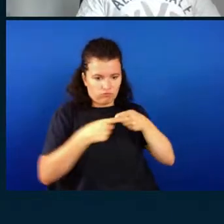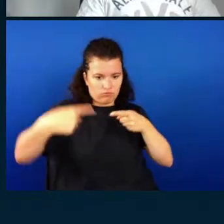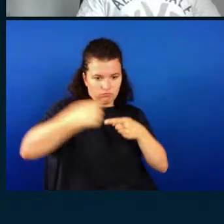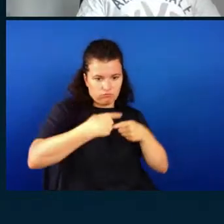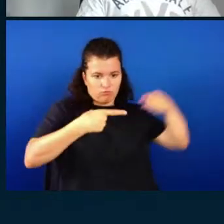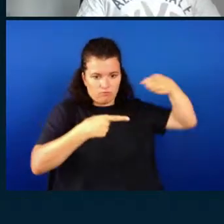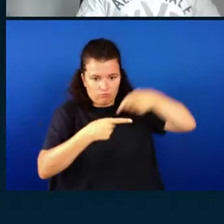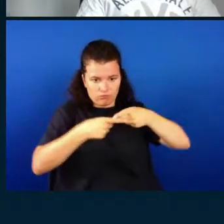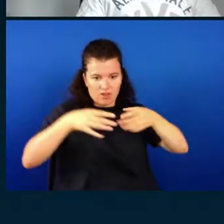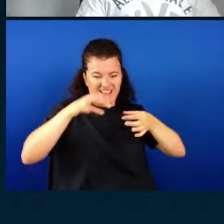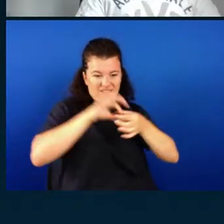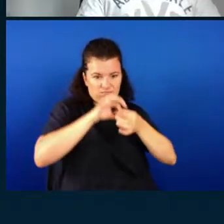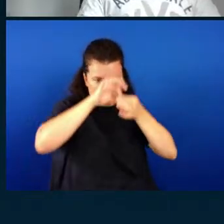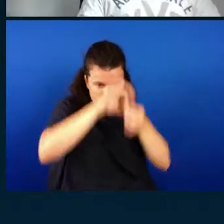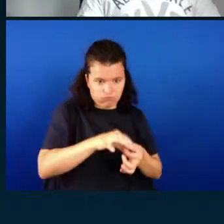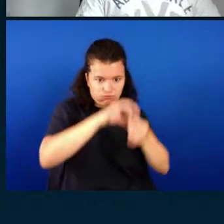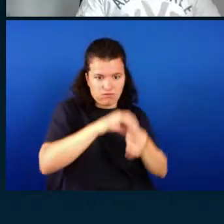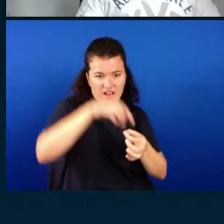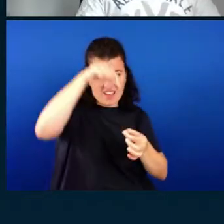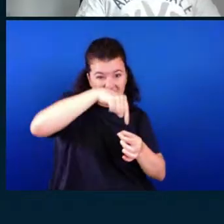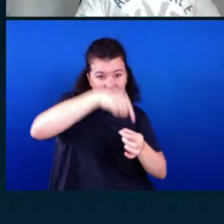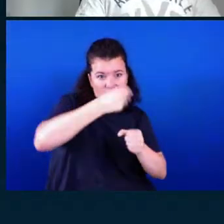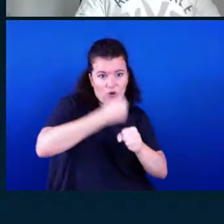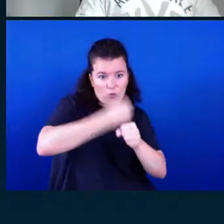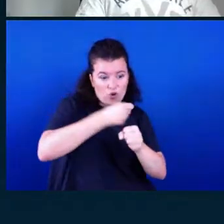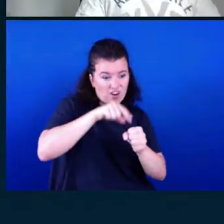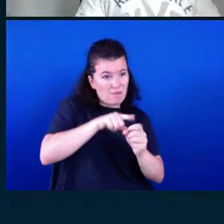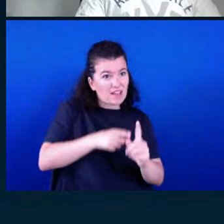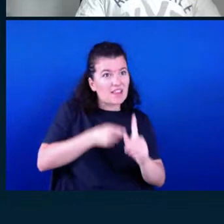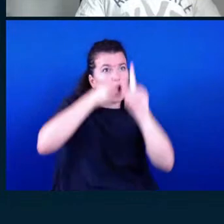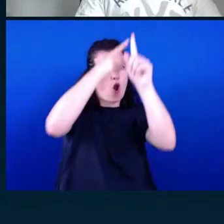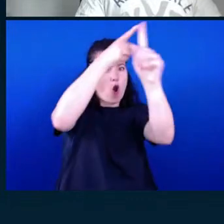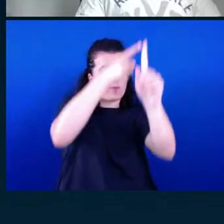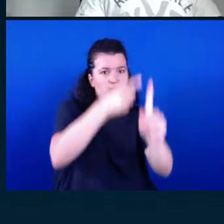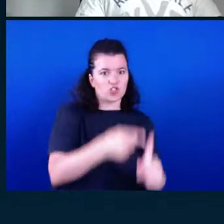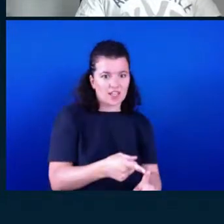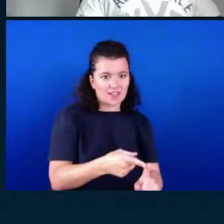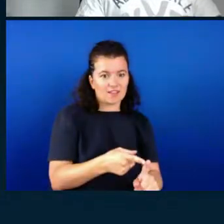have objectives to deliver a